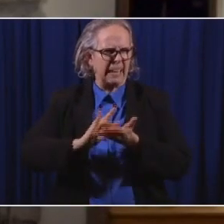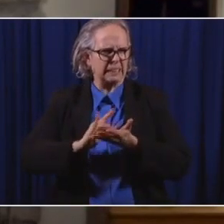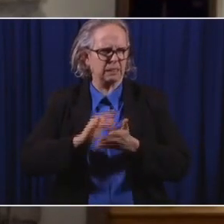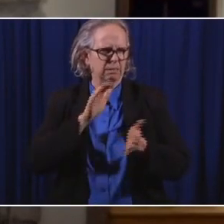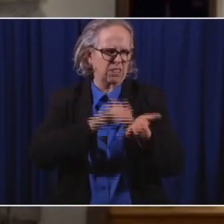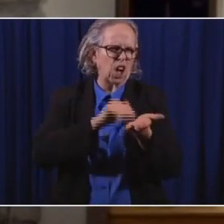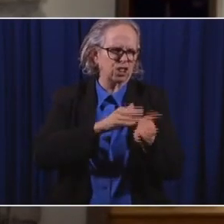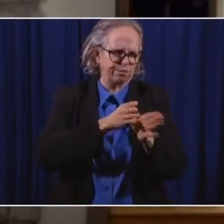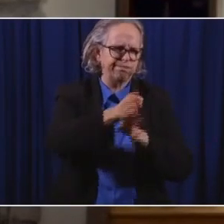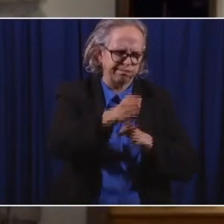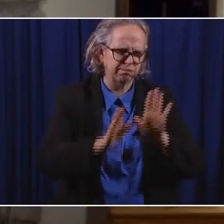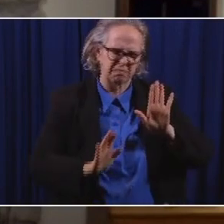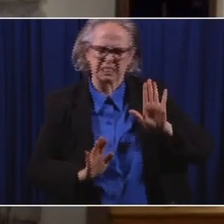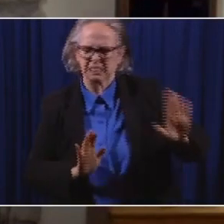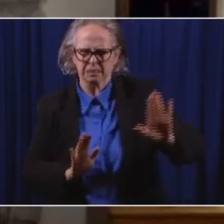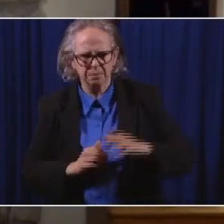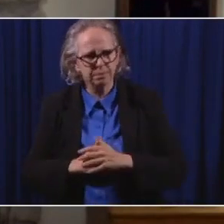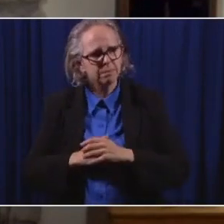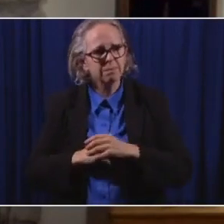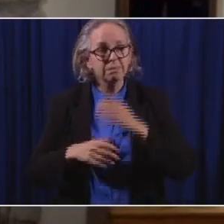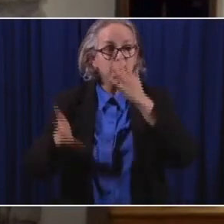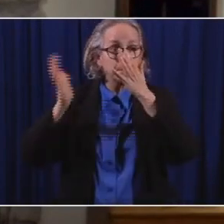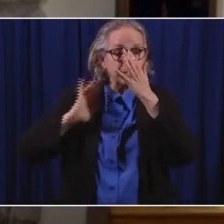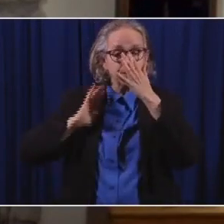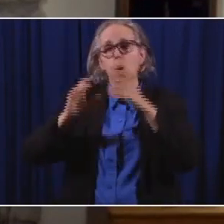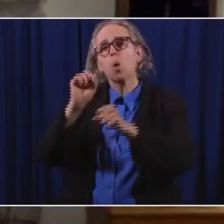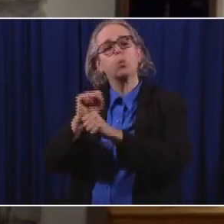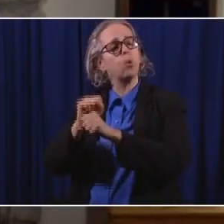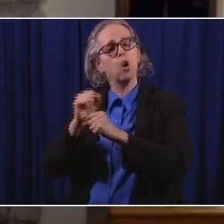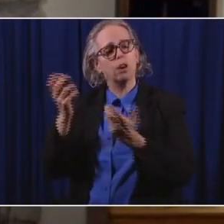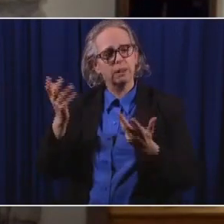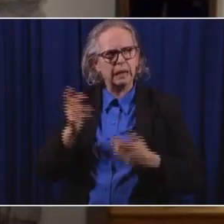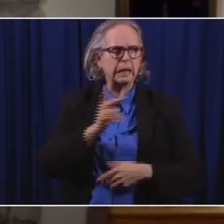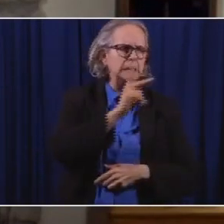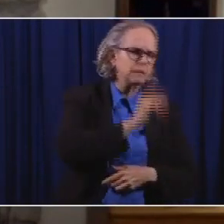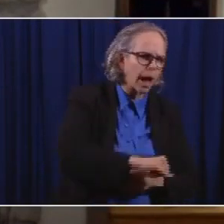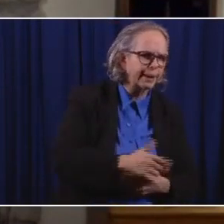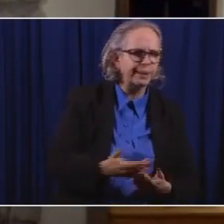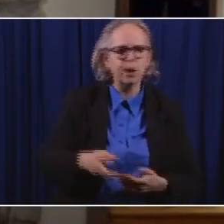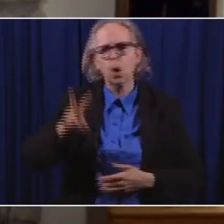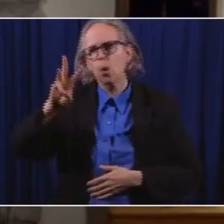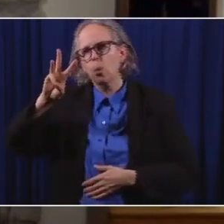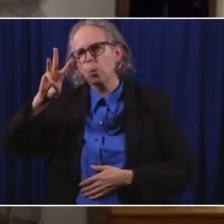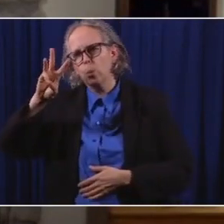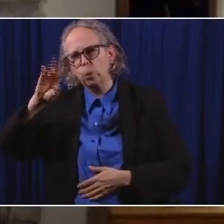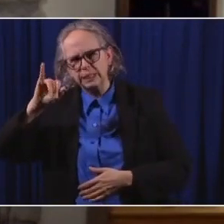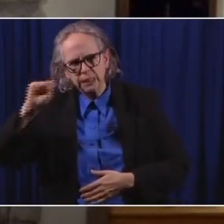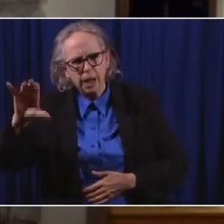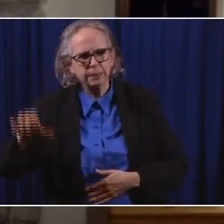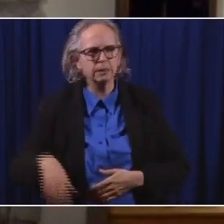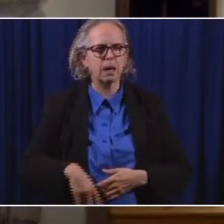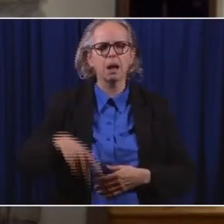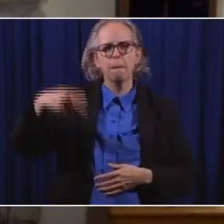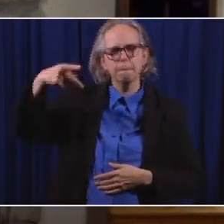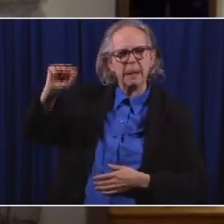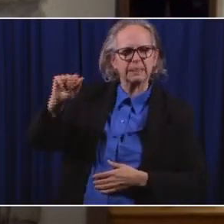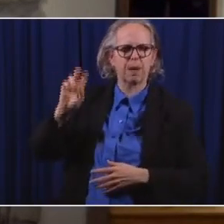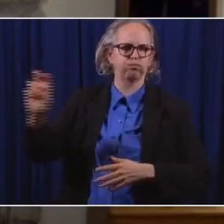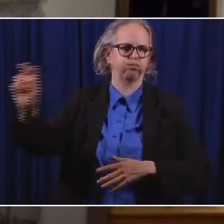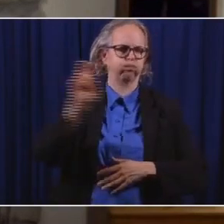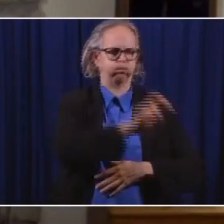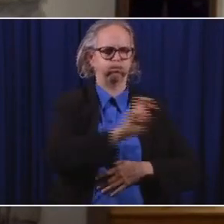in Kentucky, Wisconsin, Pennsylvania, Minnesota, and Michigan during the span of his career. Doctor, thank you very much for being with us